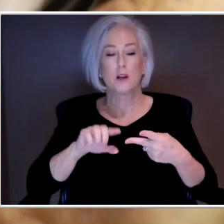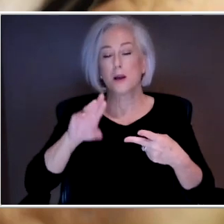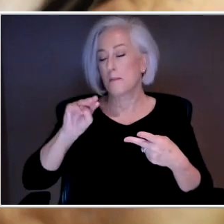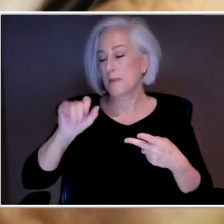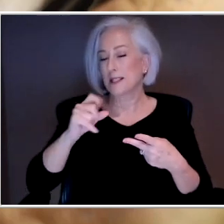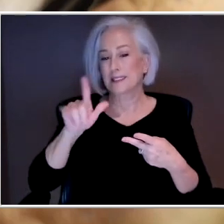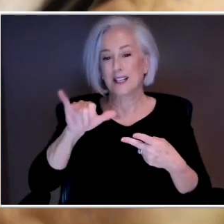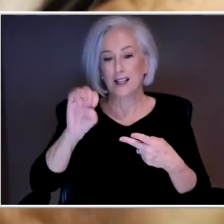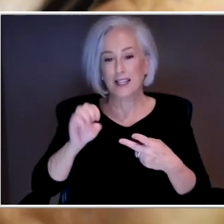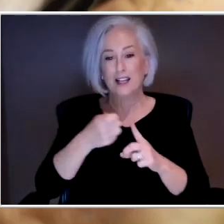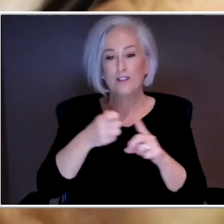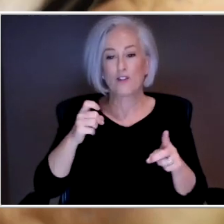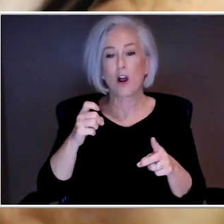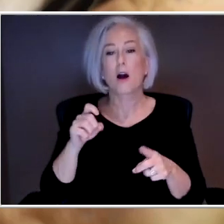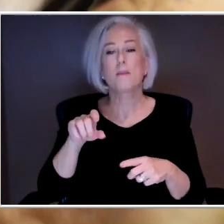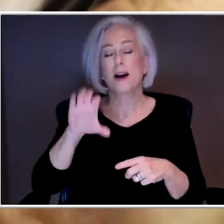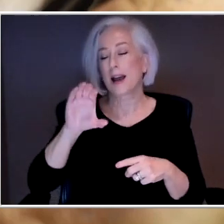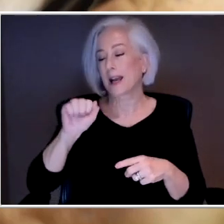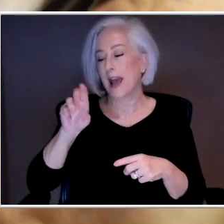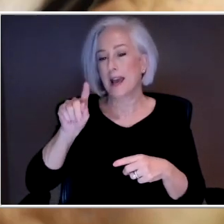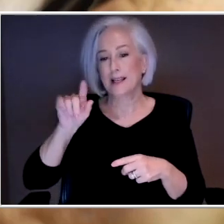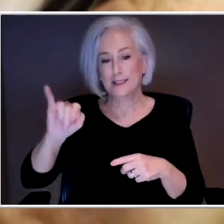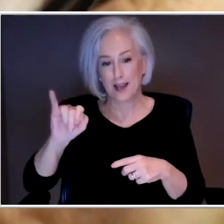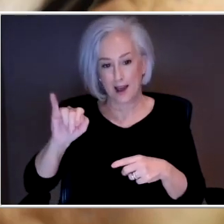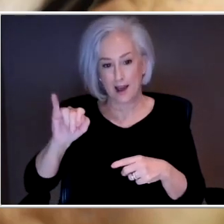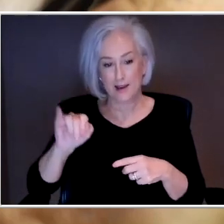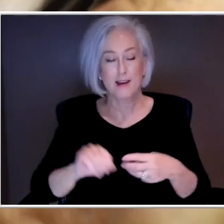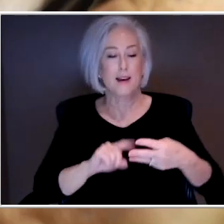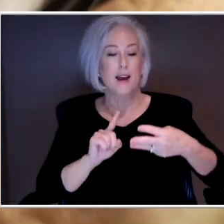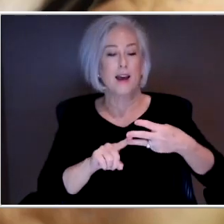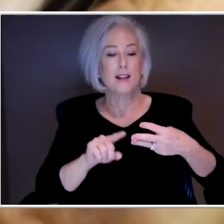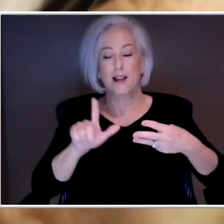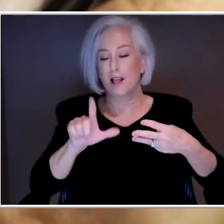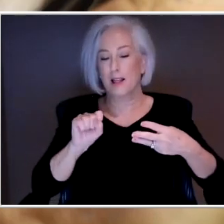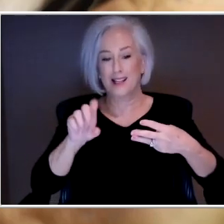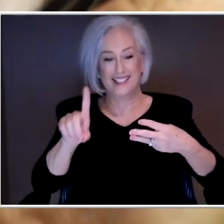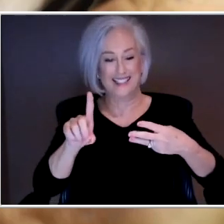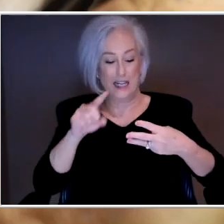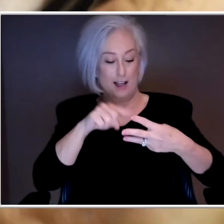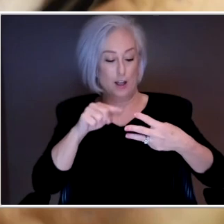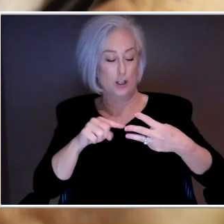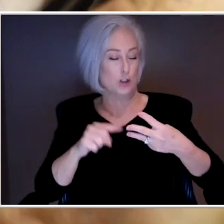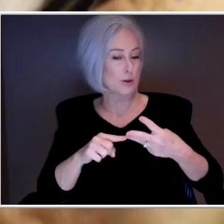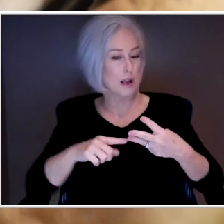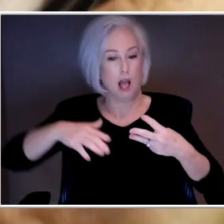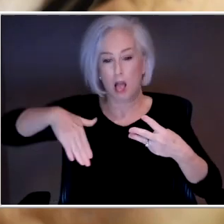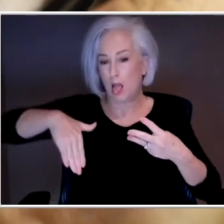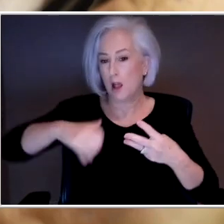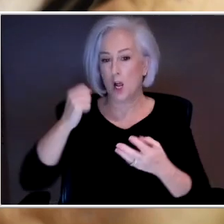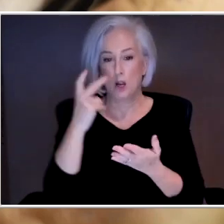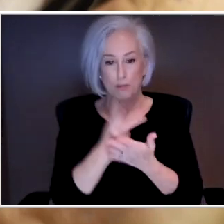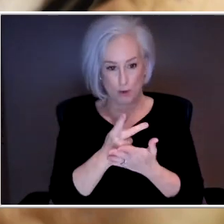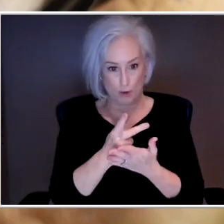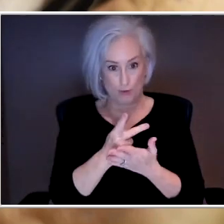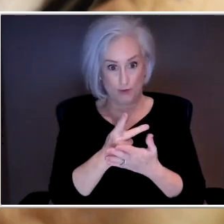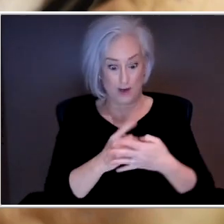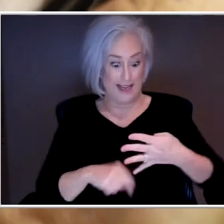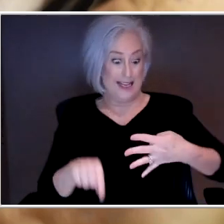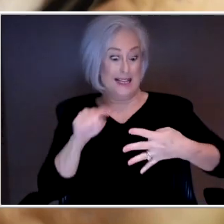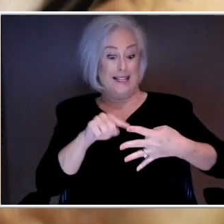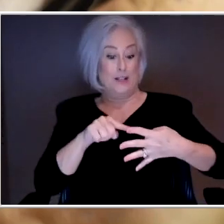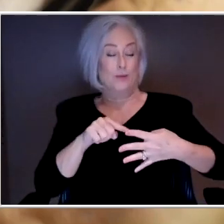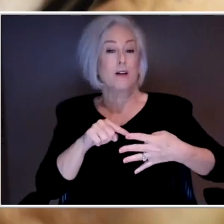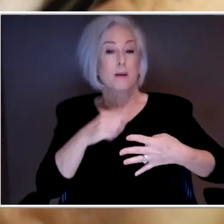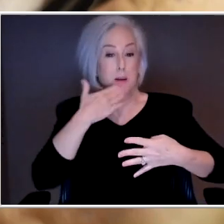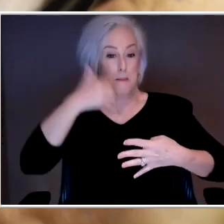LSD. None of those are approved for medical use yet, correct? Correct. Probably the closest one to being approved is going to be psilocybin. So psilocybin's probably